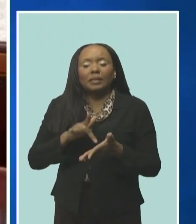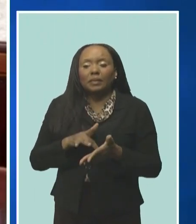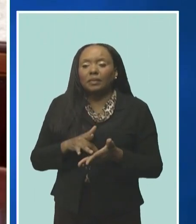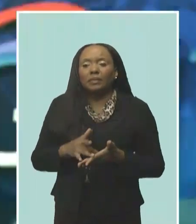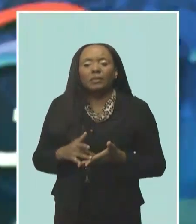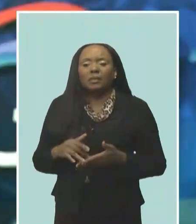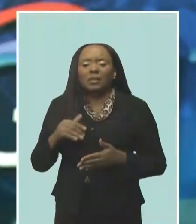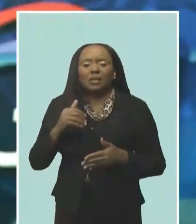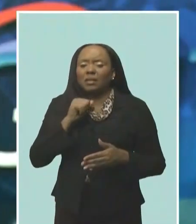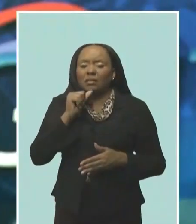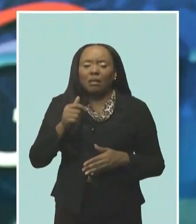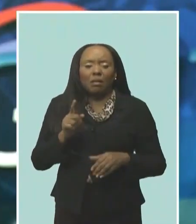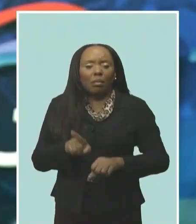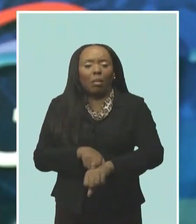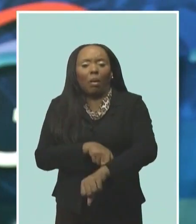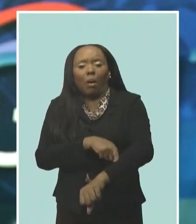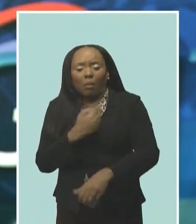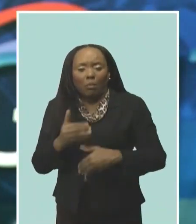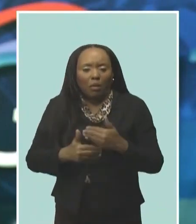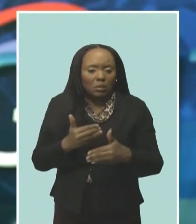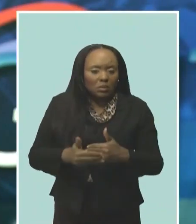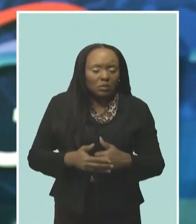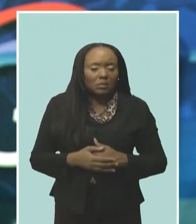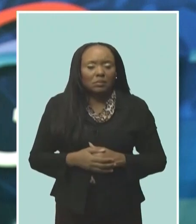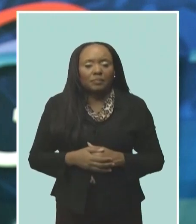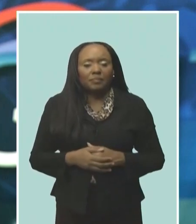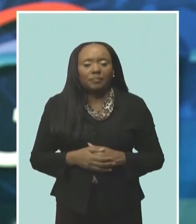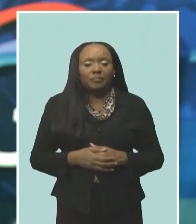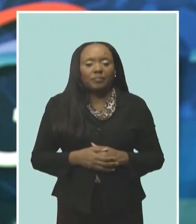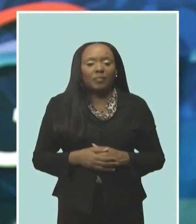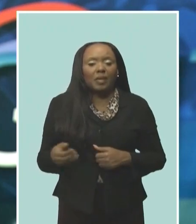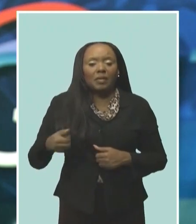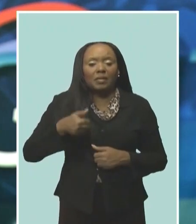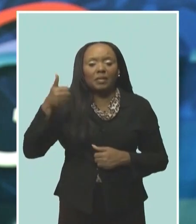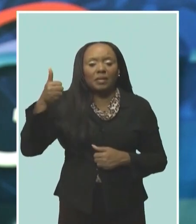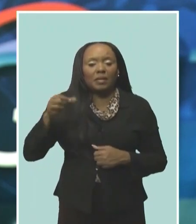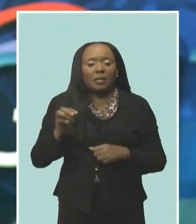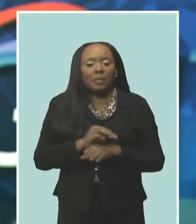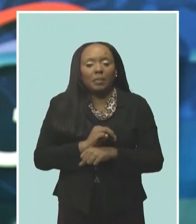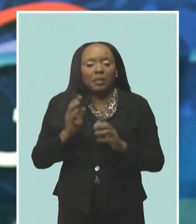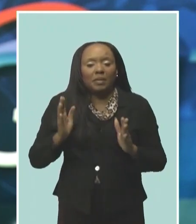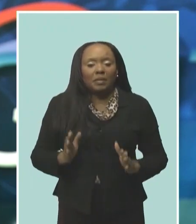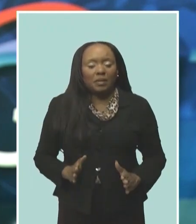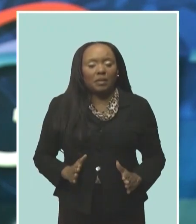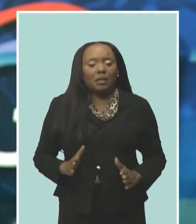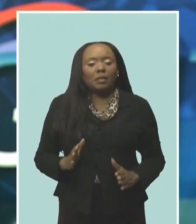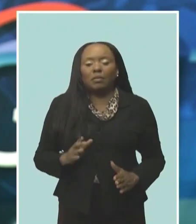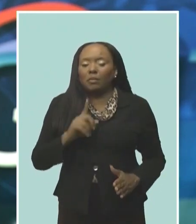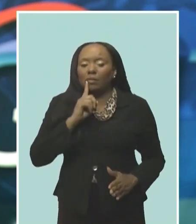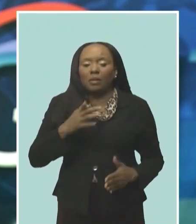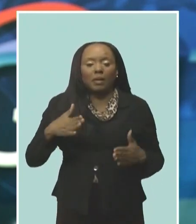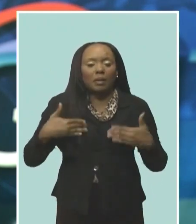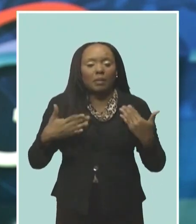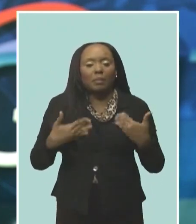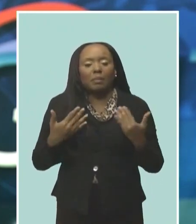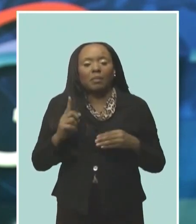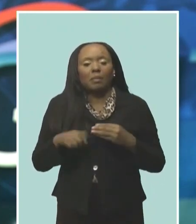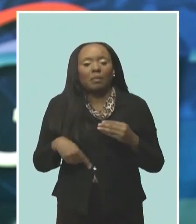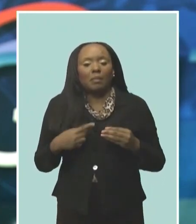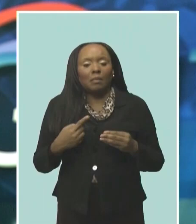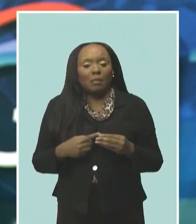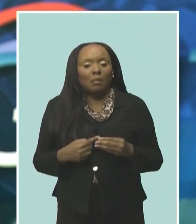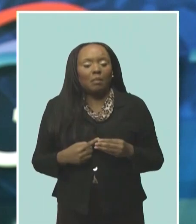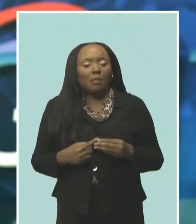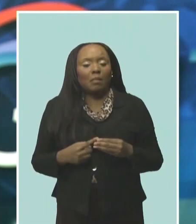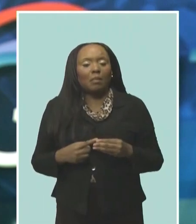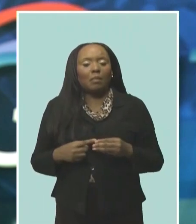long. In his contribution to the debate, Senior Minister in the Prime Minister's office, Dr. William Duguid, welcomed the